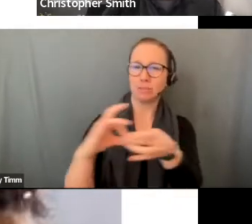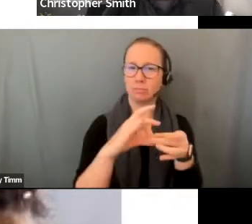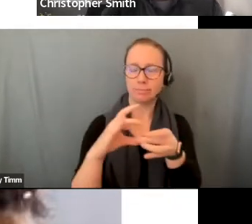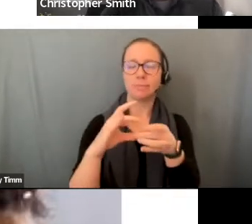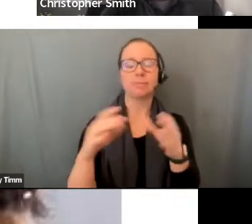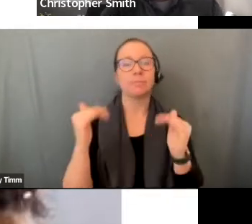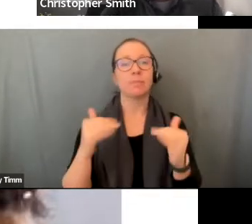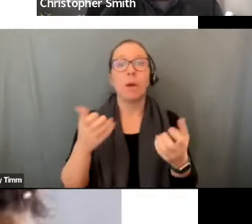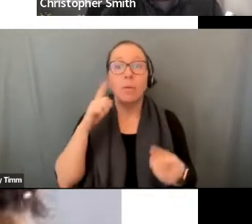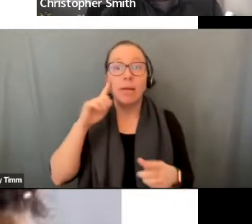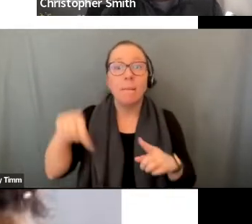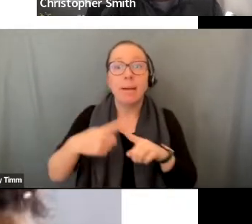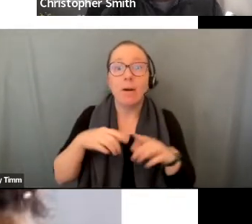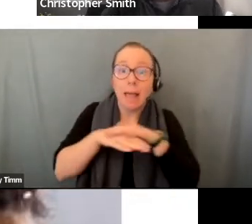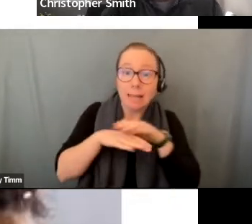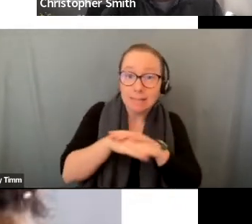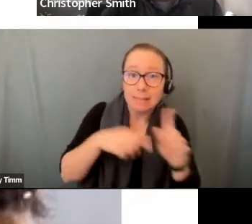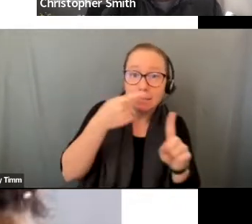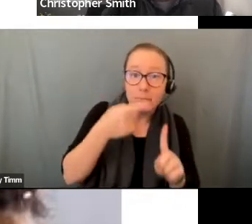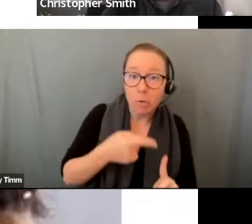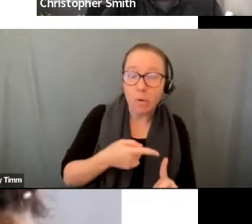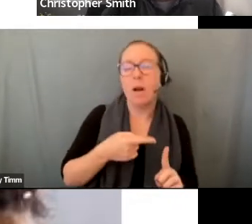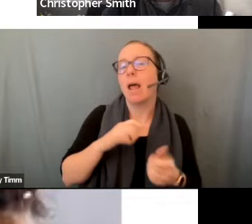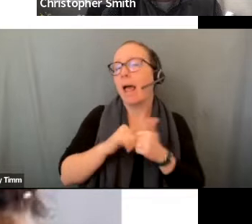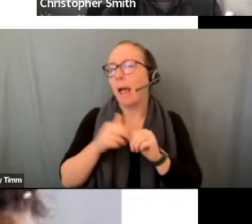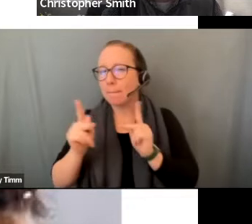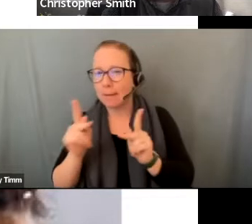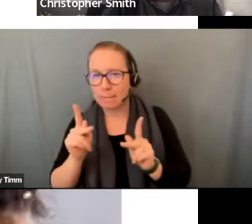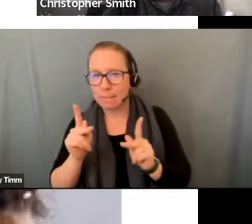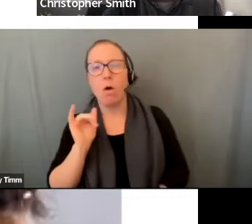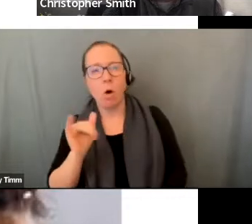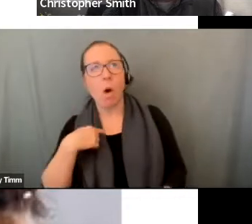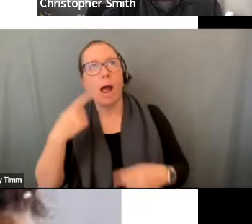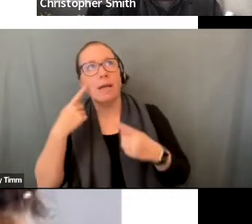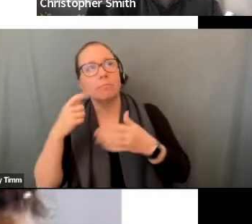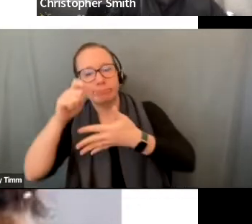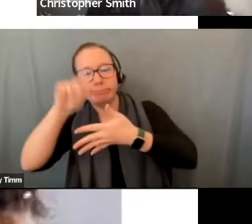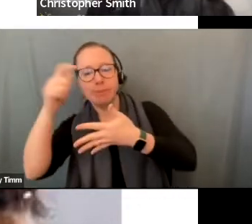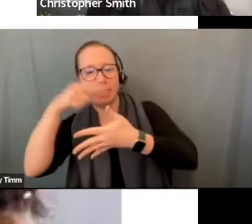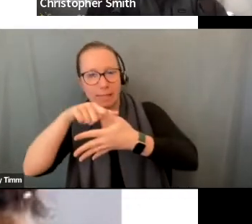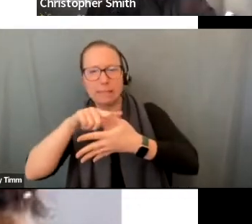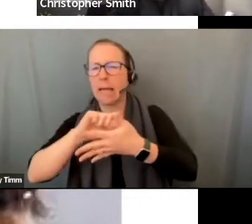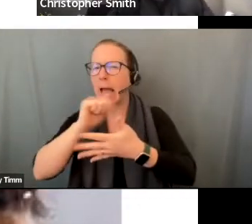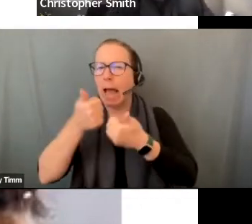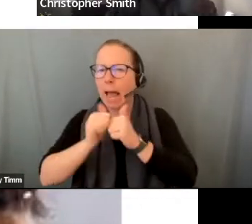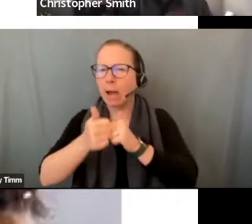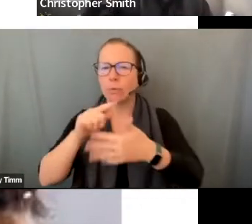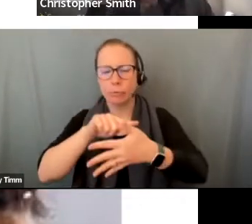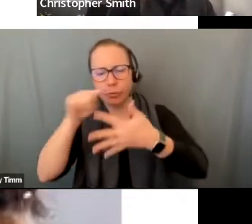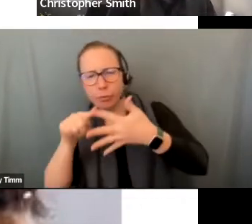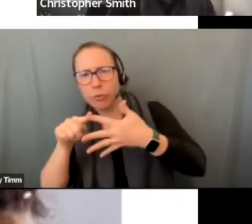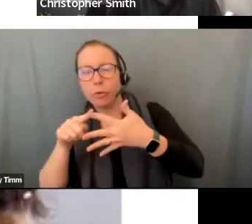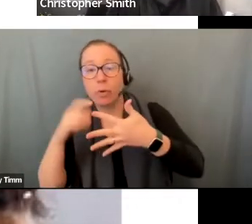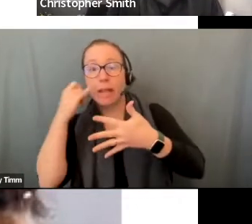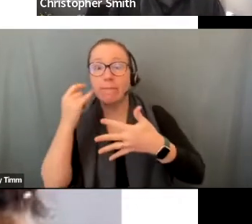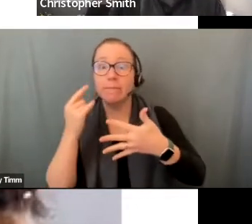access points. We want to think about how people pursue the next level of care, whether they're going up or whether they're